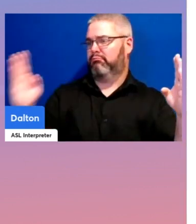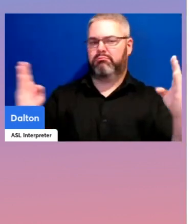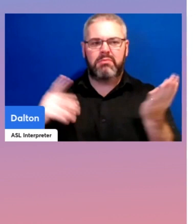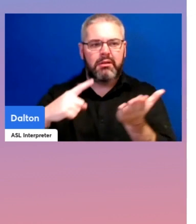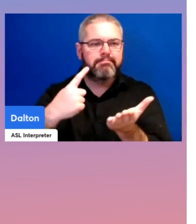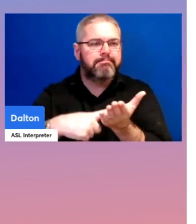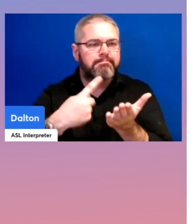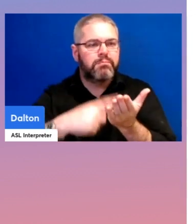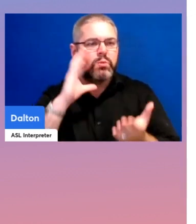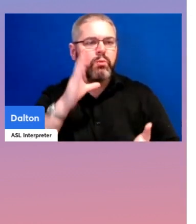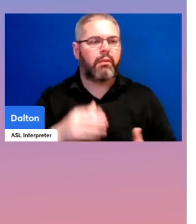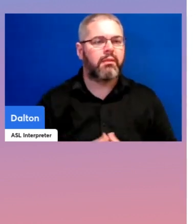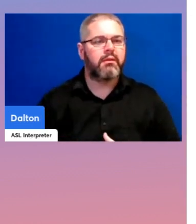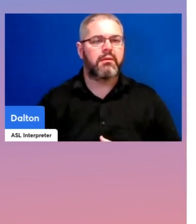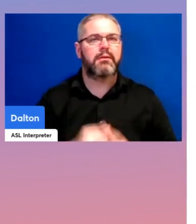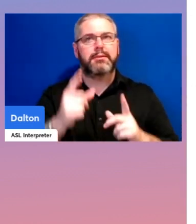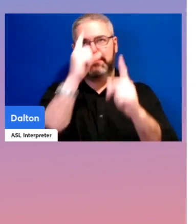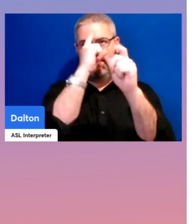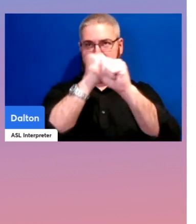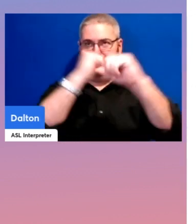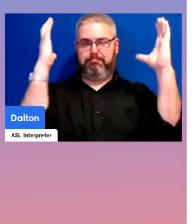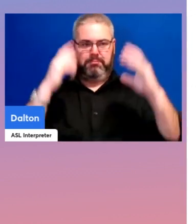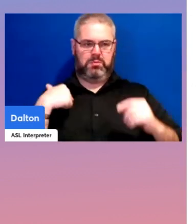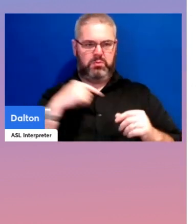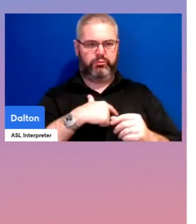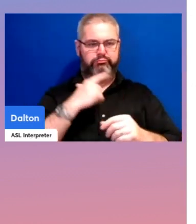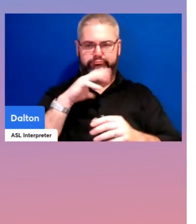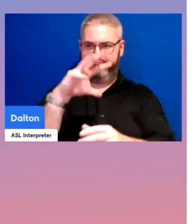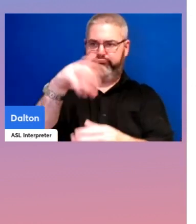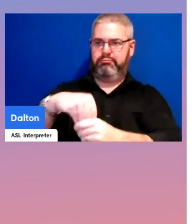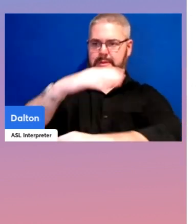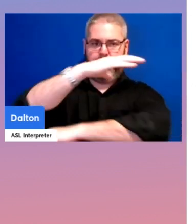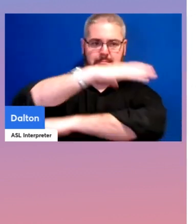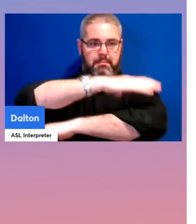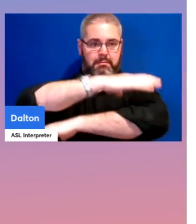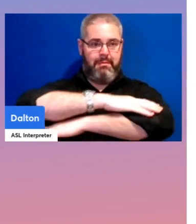imagine you and I are part of the platform team in our organization.